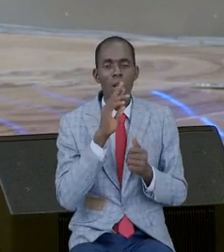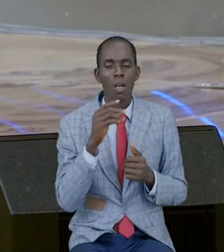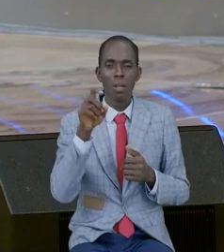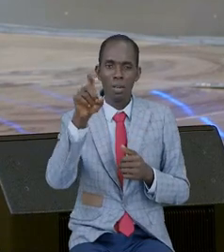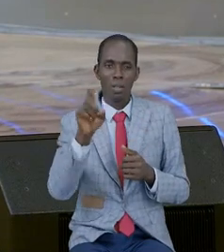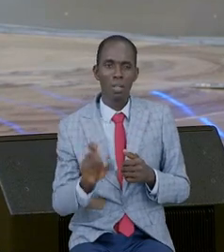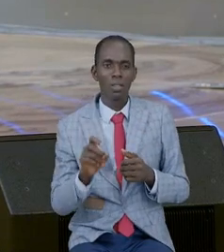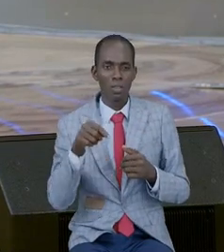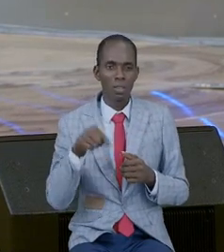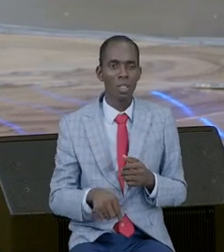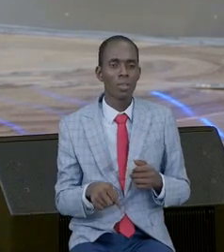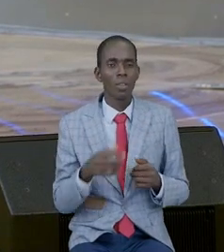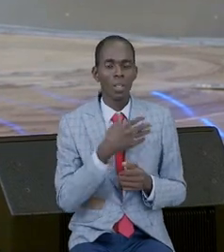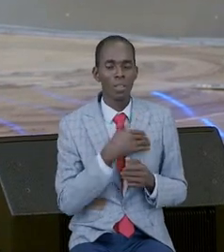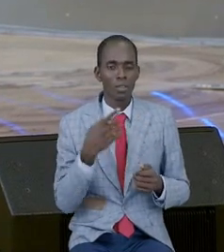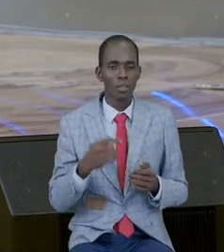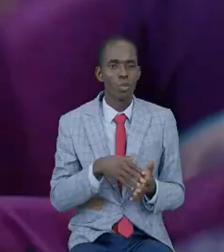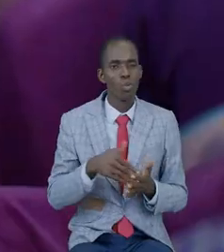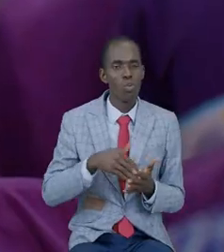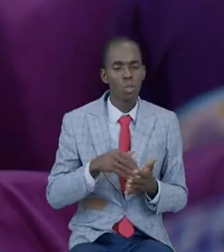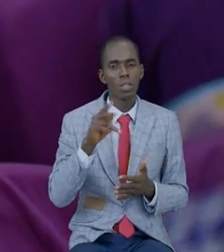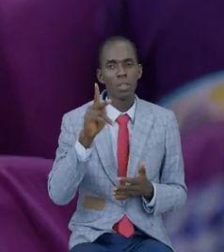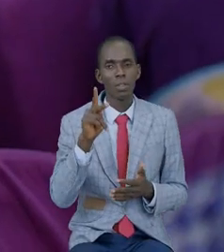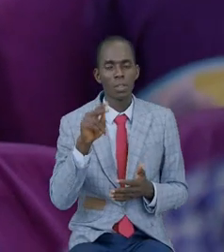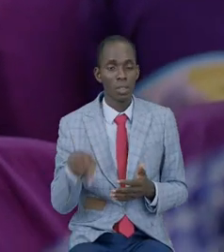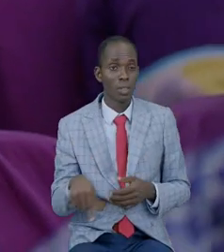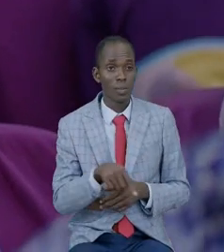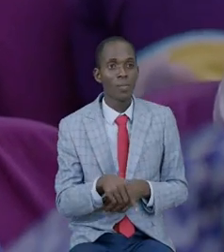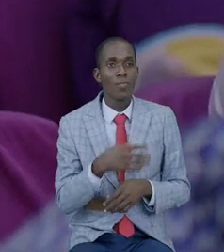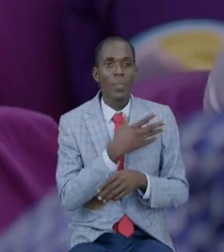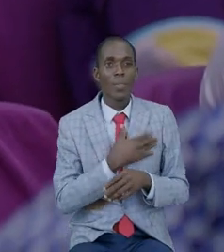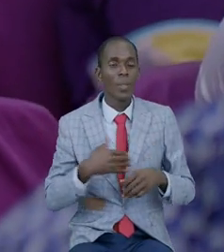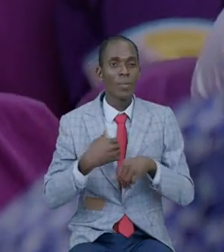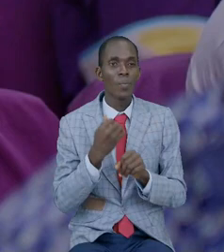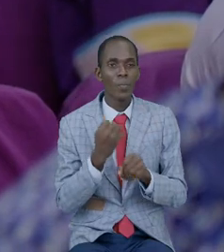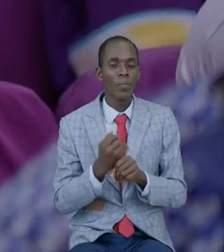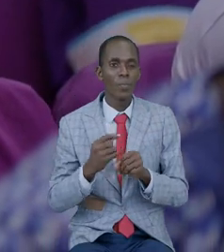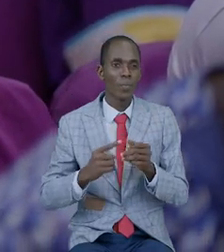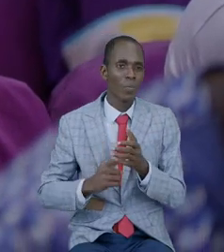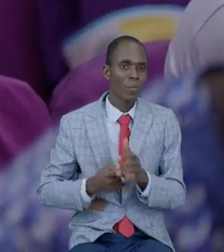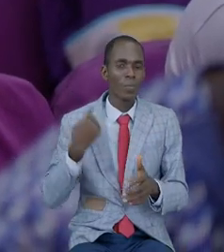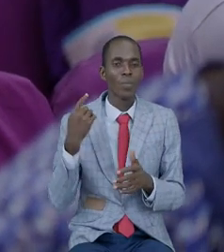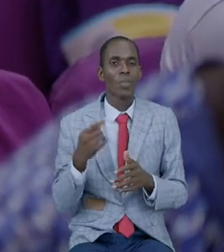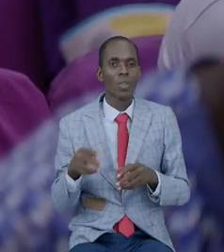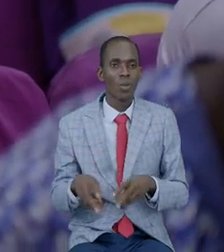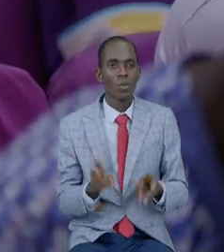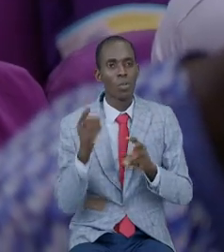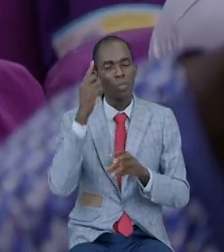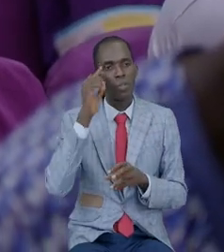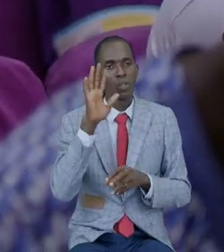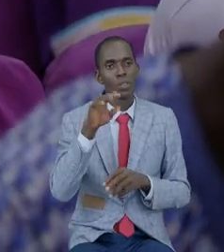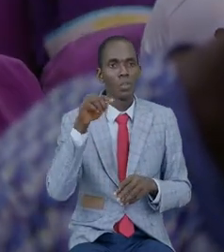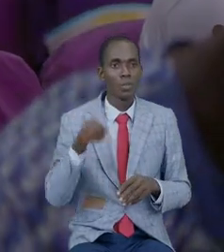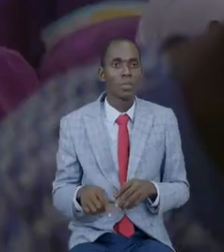statin and make straight parts for your feet lest that which is lima